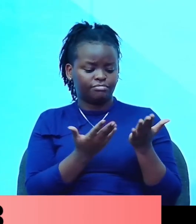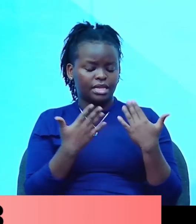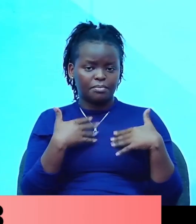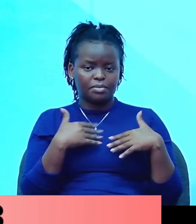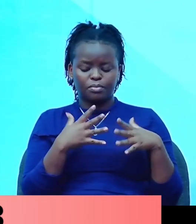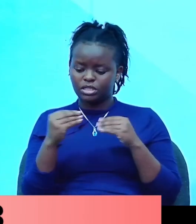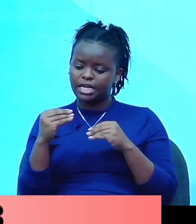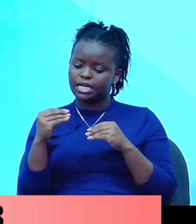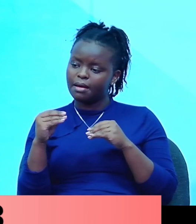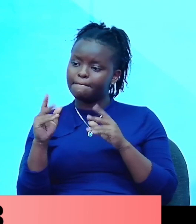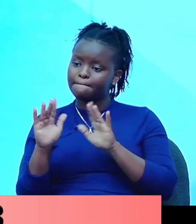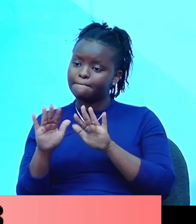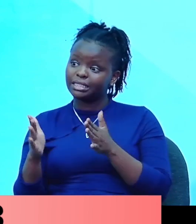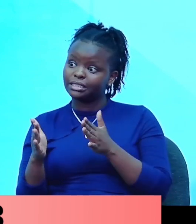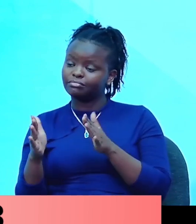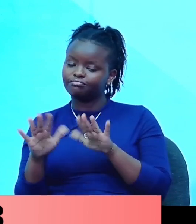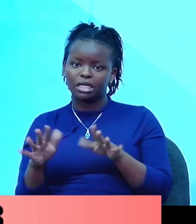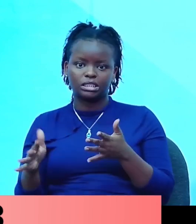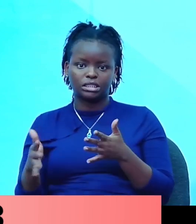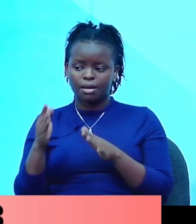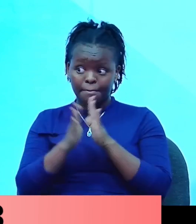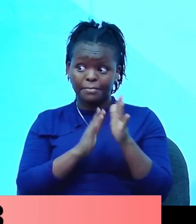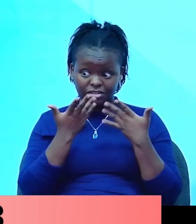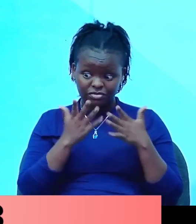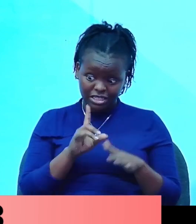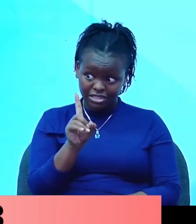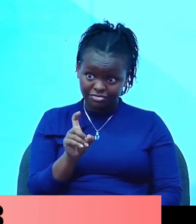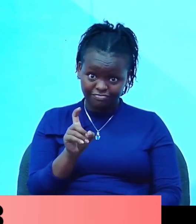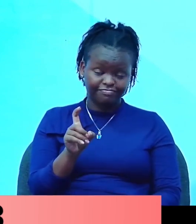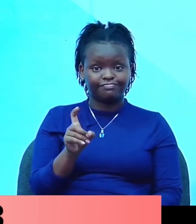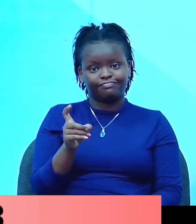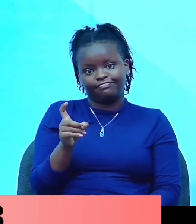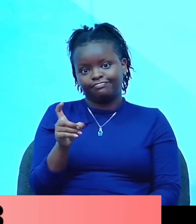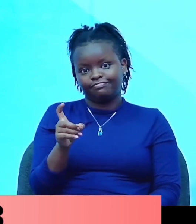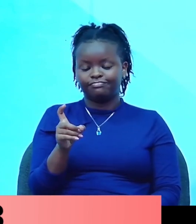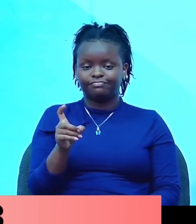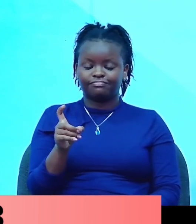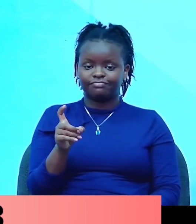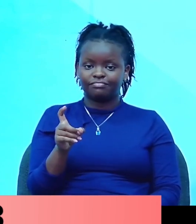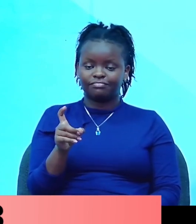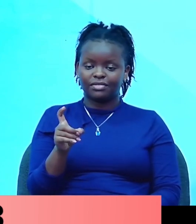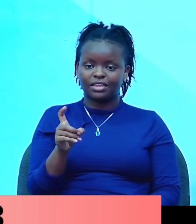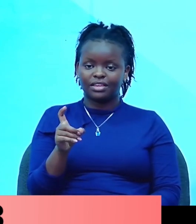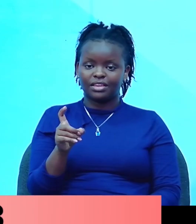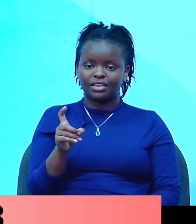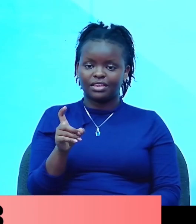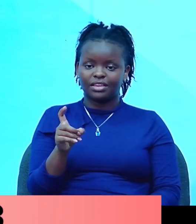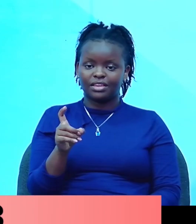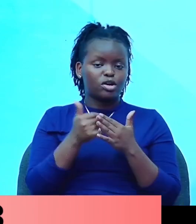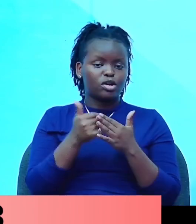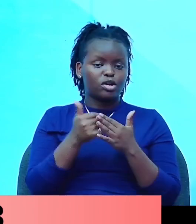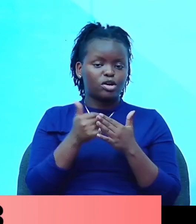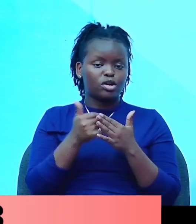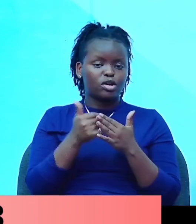ulikuwa umepangia hiyo? No. So Netflix and chill. Exactly. Account. The beauty account is that you force discipline on yourself.